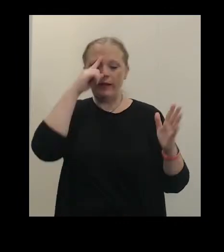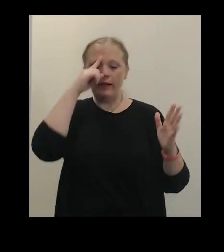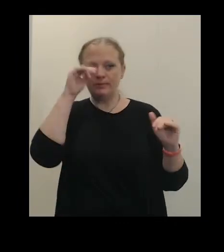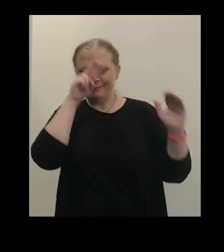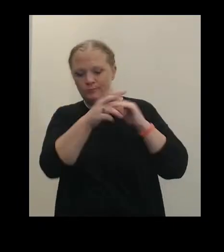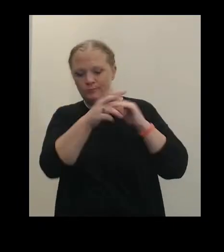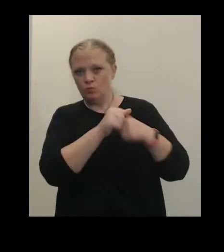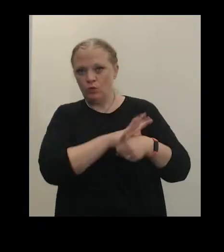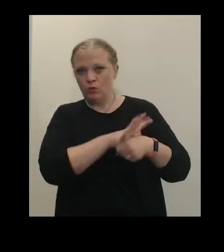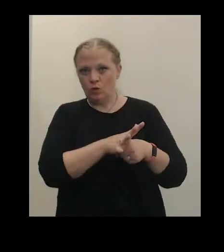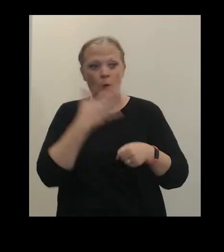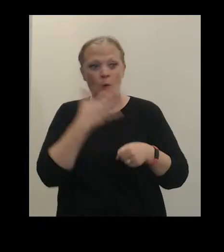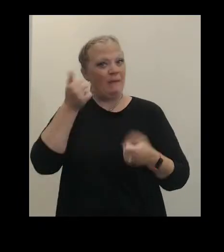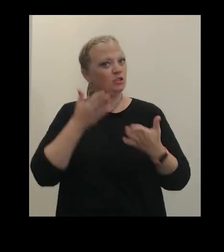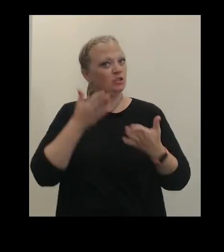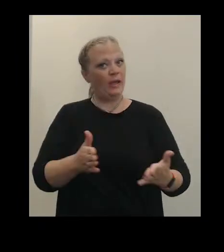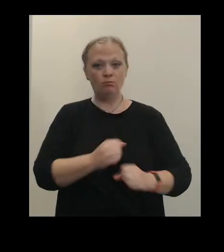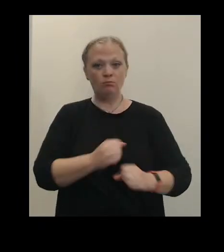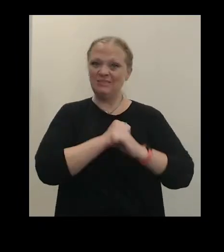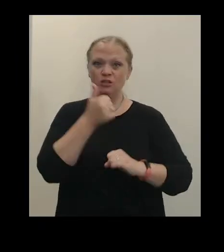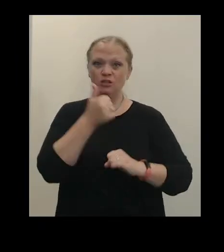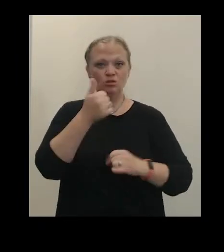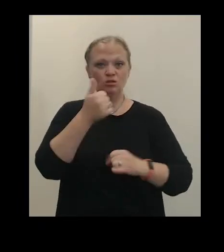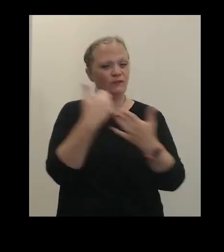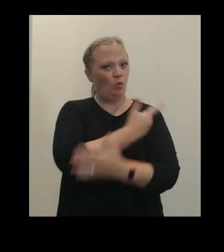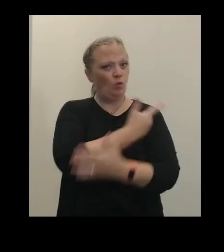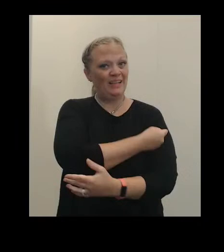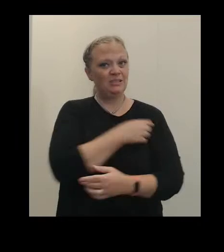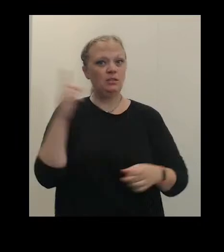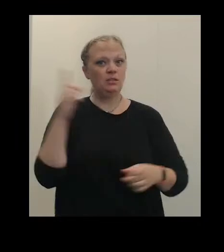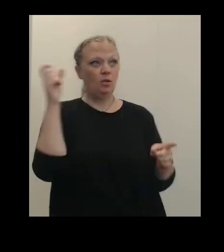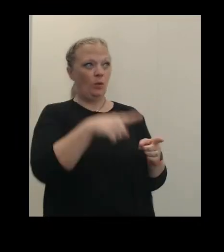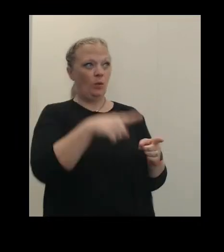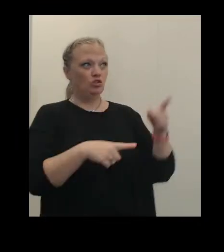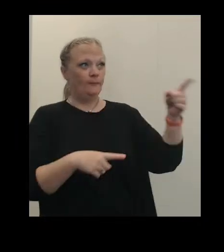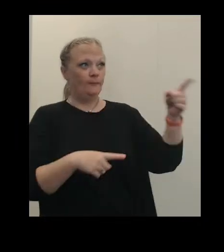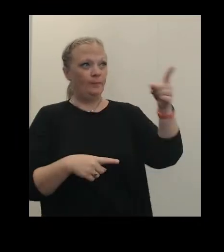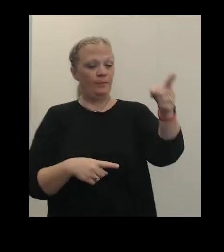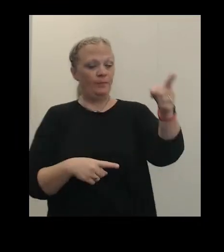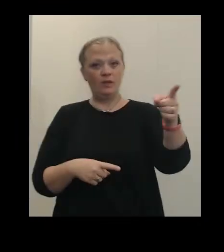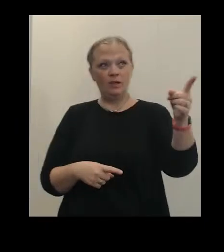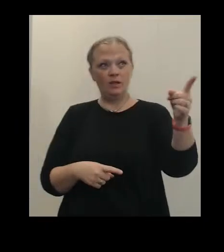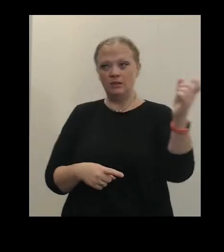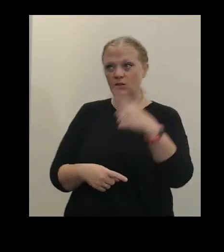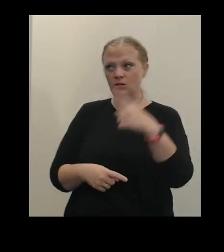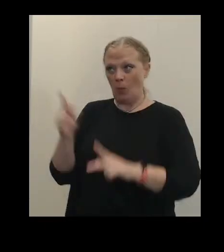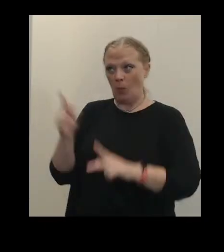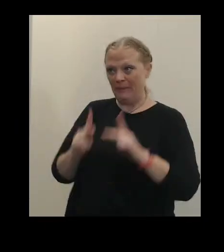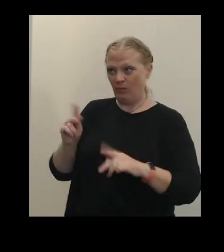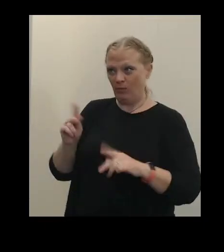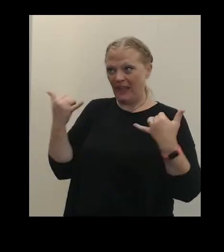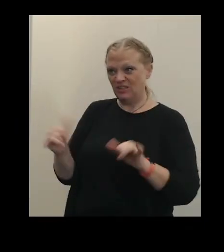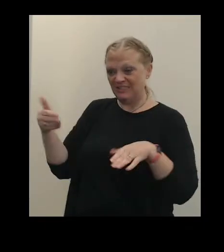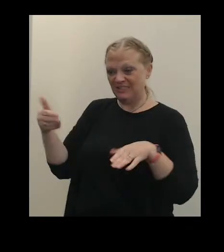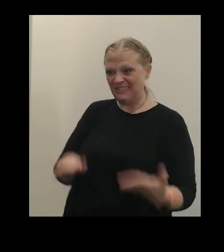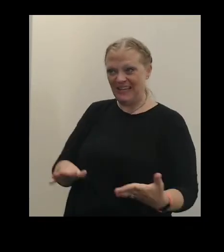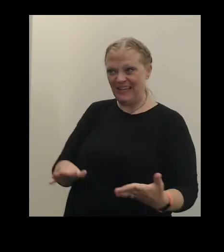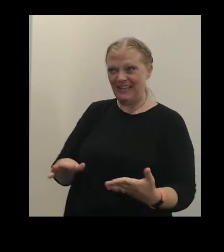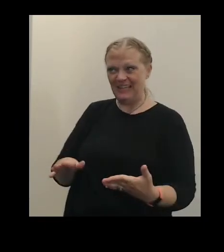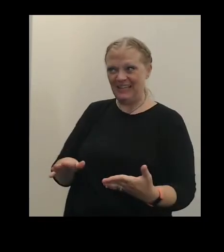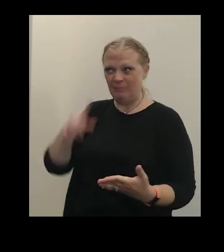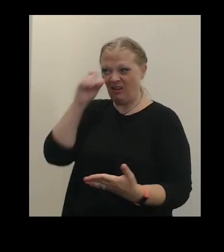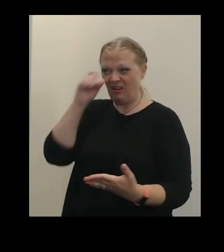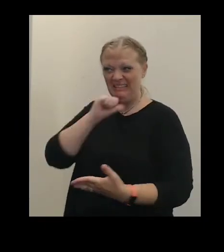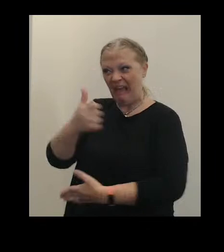yourself is to get this new vaccine. Blue, is your question? Yeah, people who are still dying, are they not vaccinated?